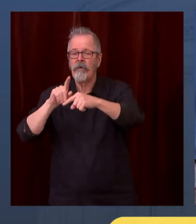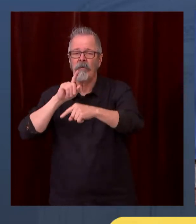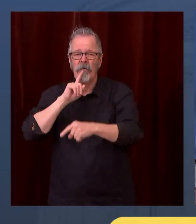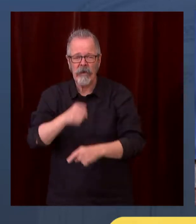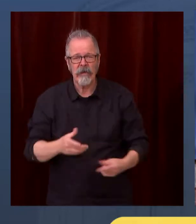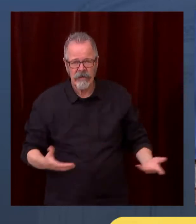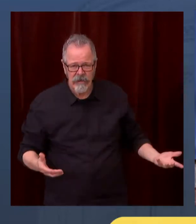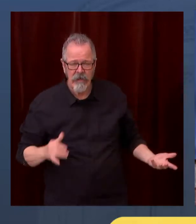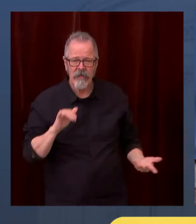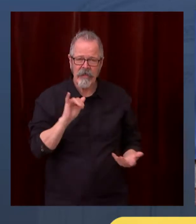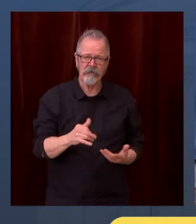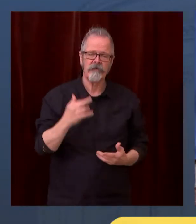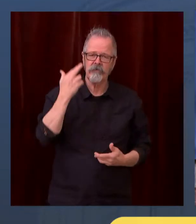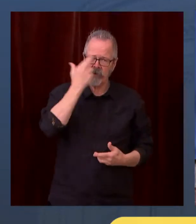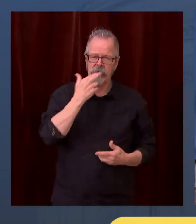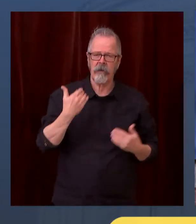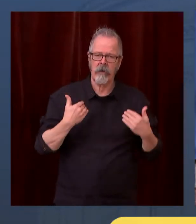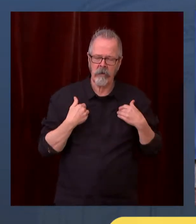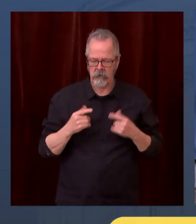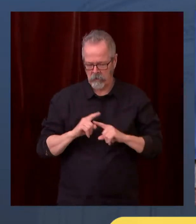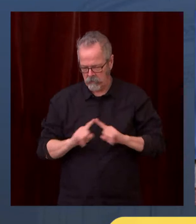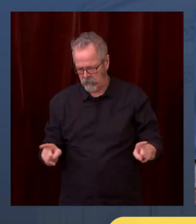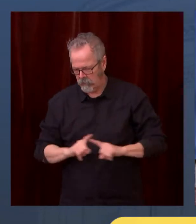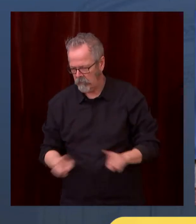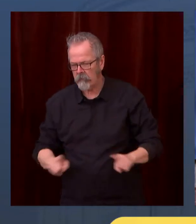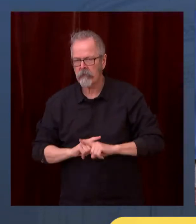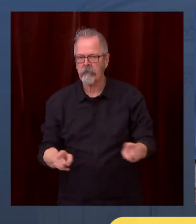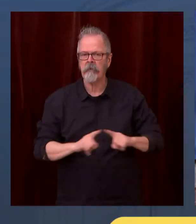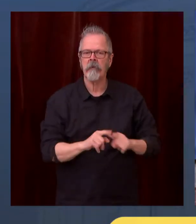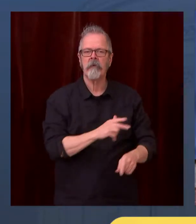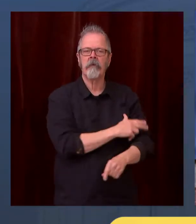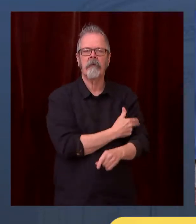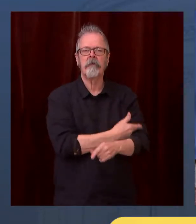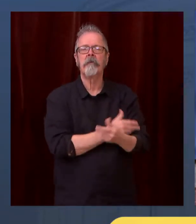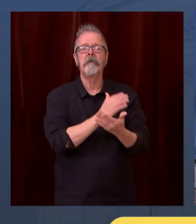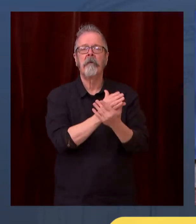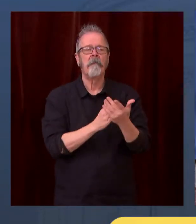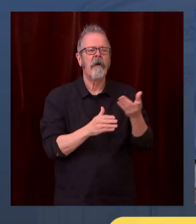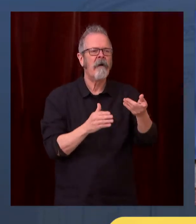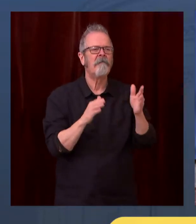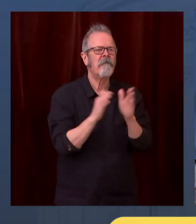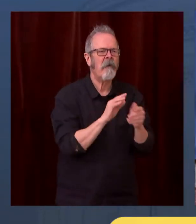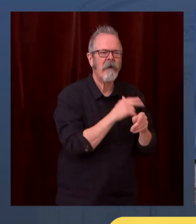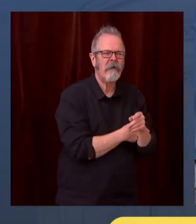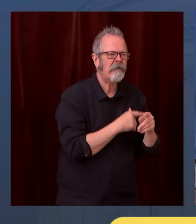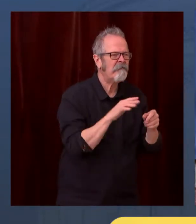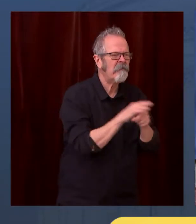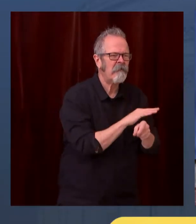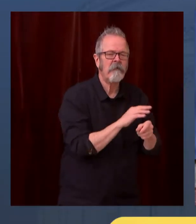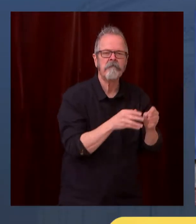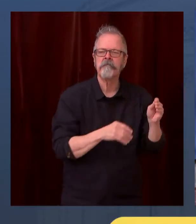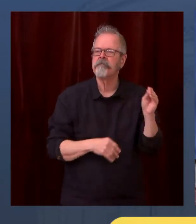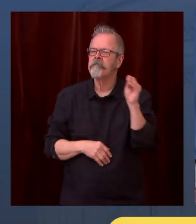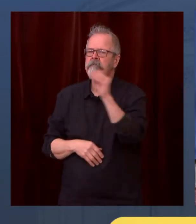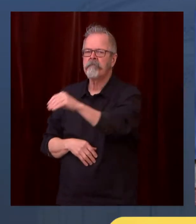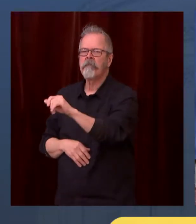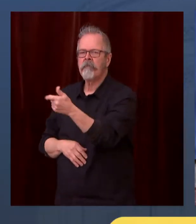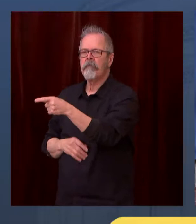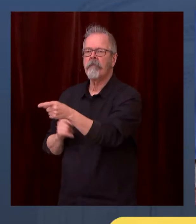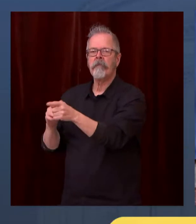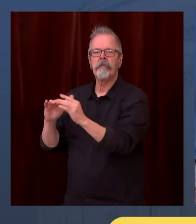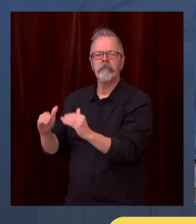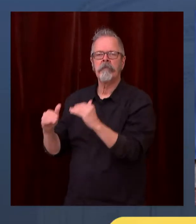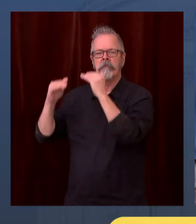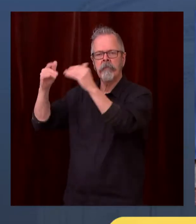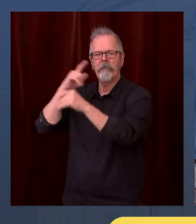different medical, frequently higher level of care. If you're going to have that type of metric, it makes sense to have a